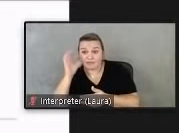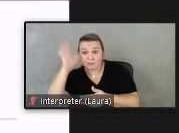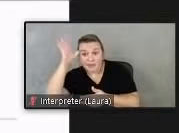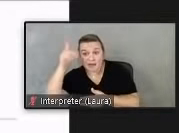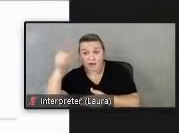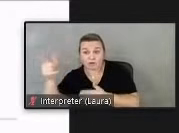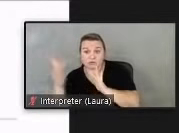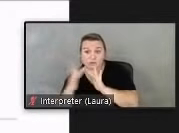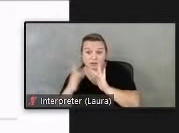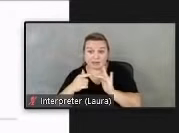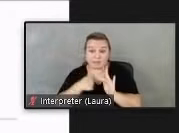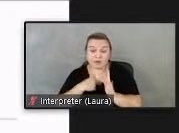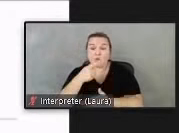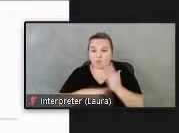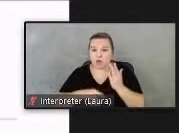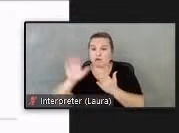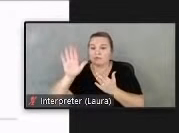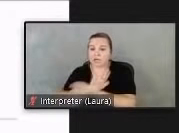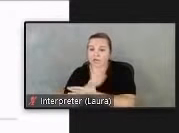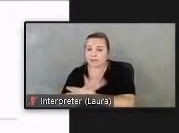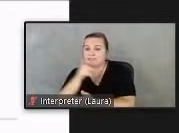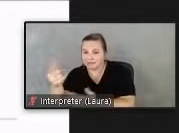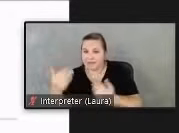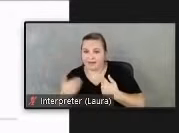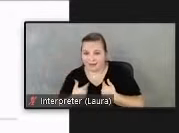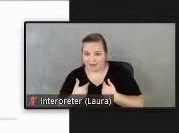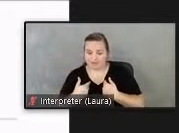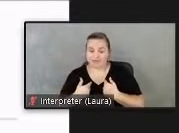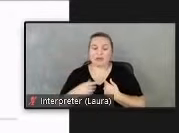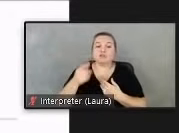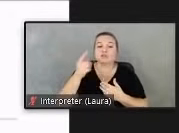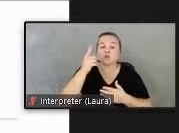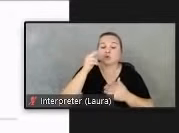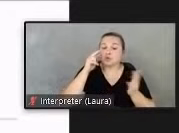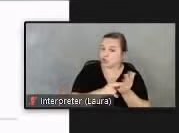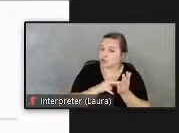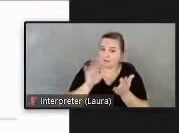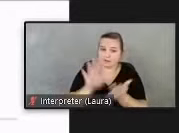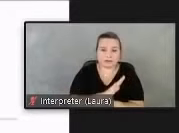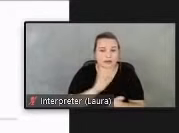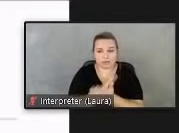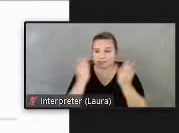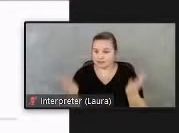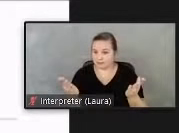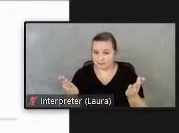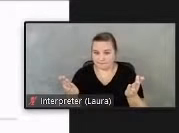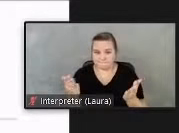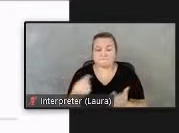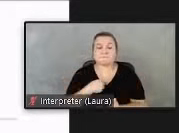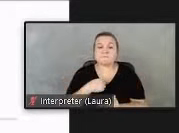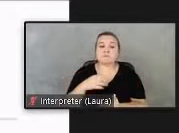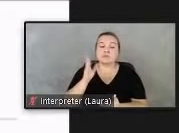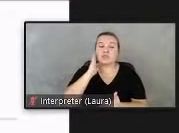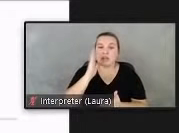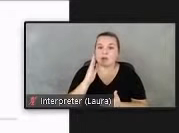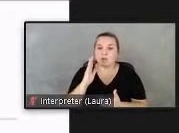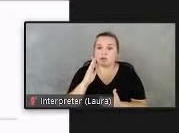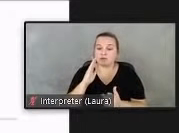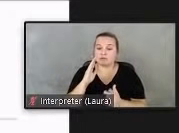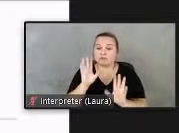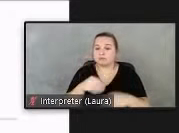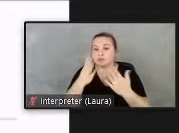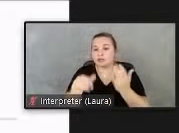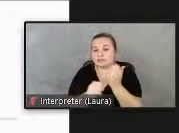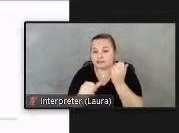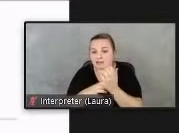have as a part of the due process hearing request. It is basically look at the documents. And so I'll give you all sorts of assistance and guidance